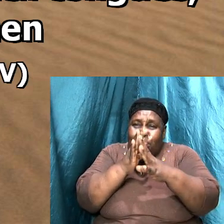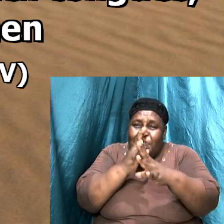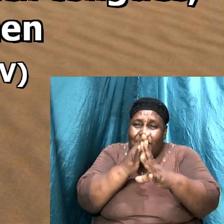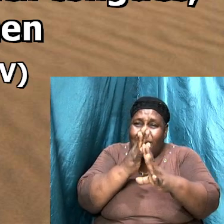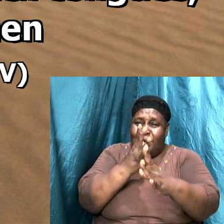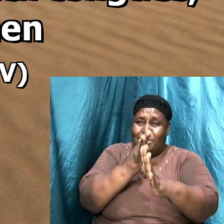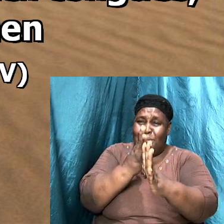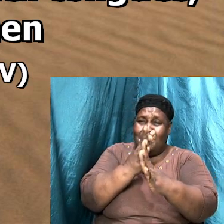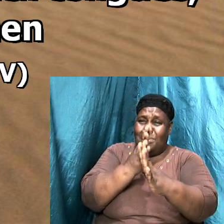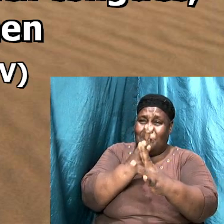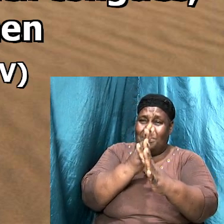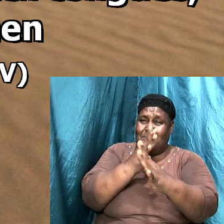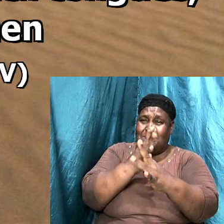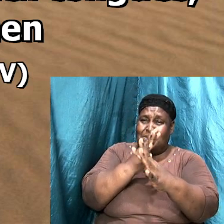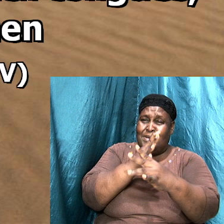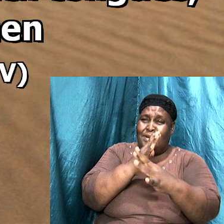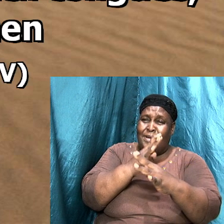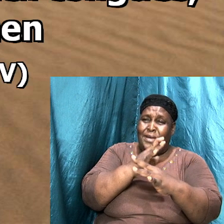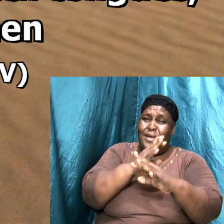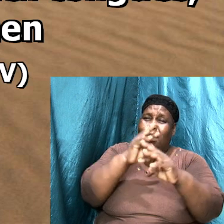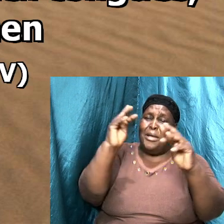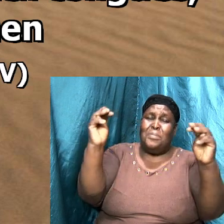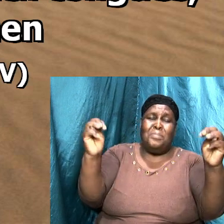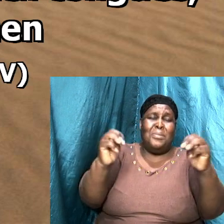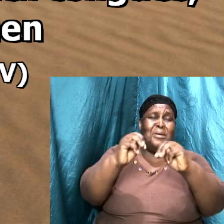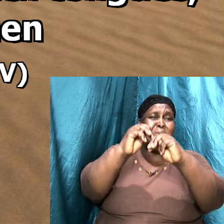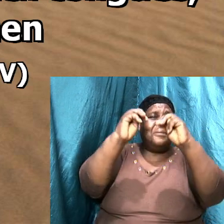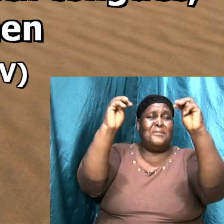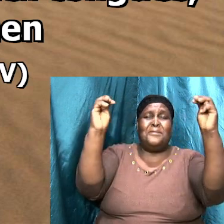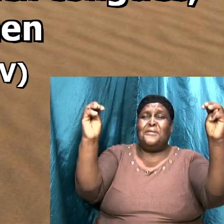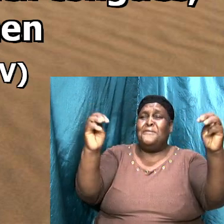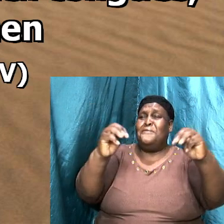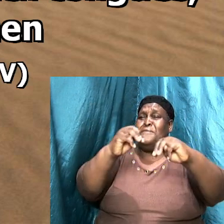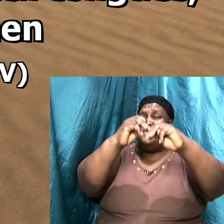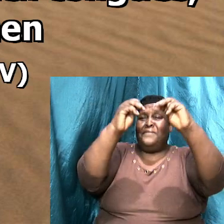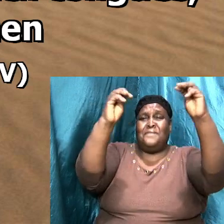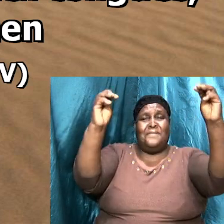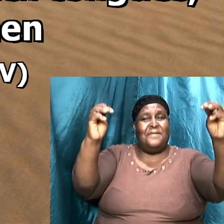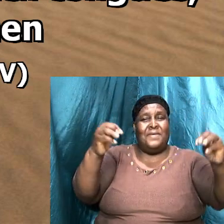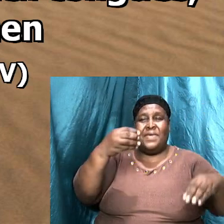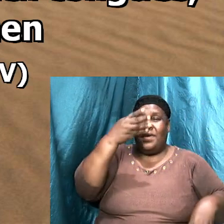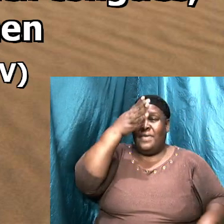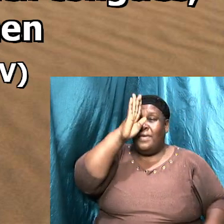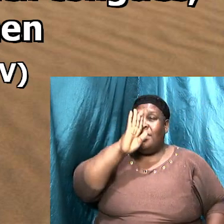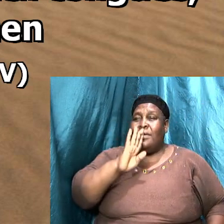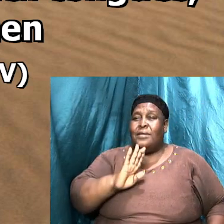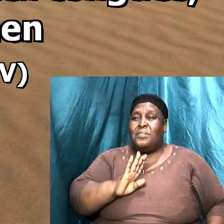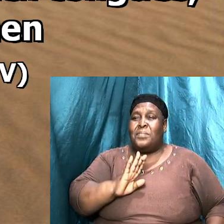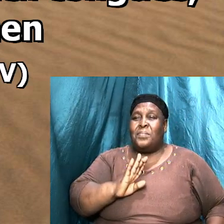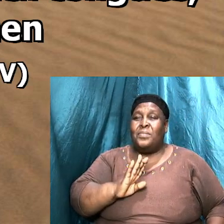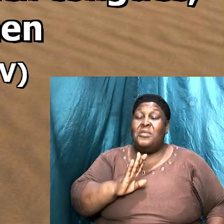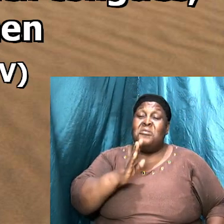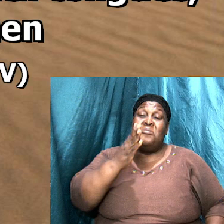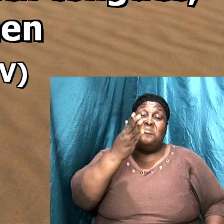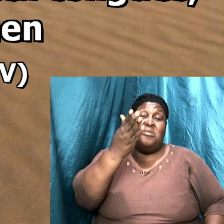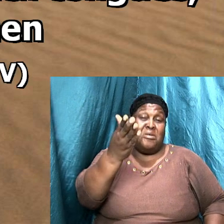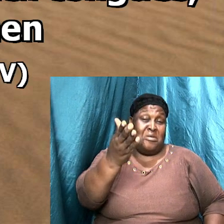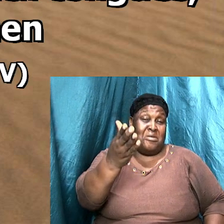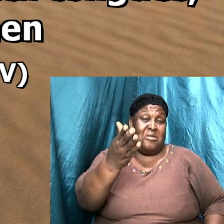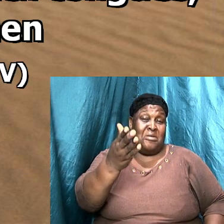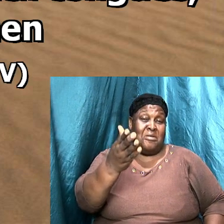and magnify God they of the circumcision